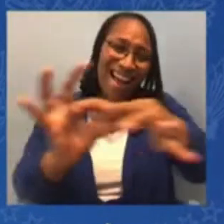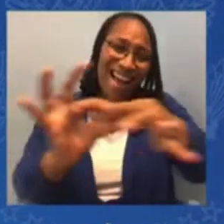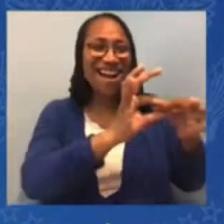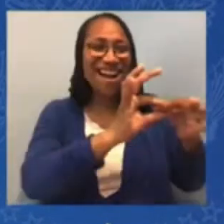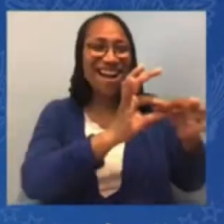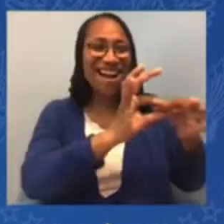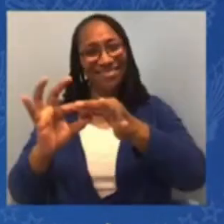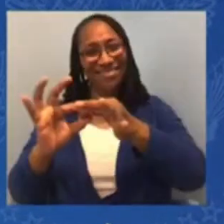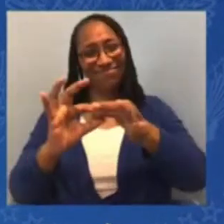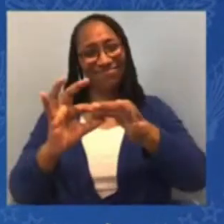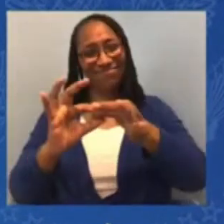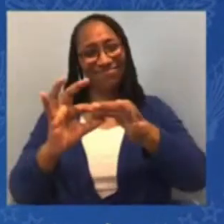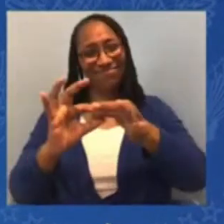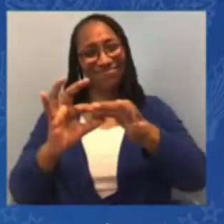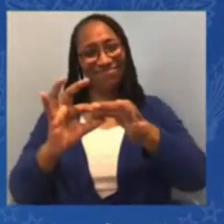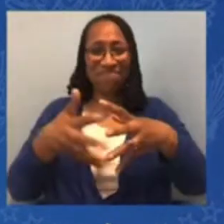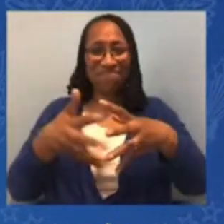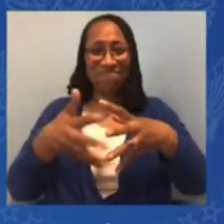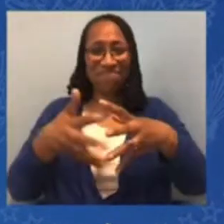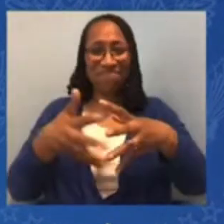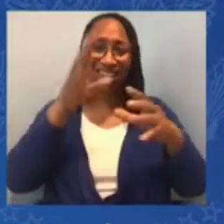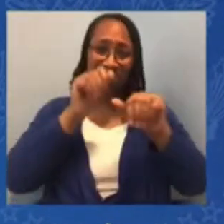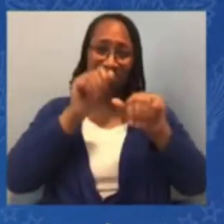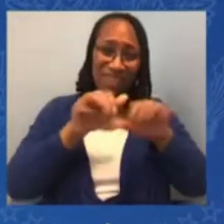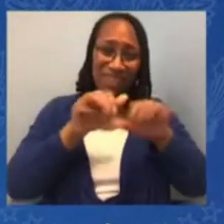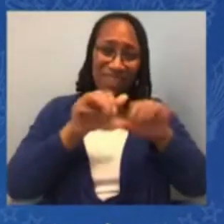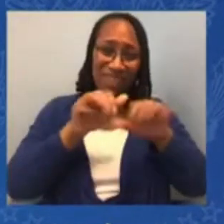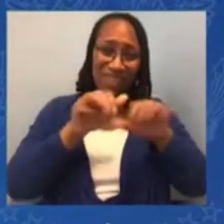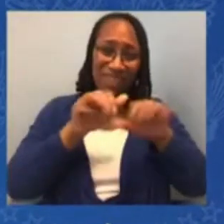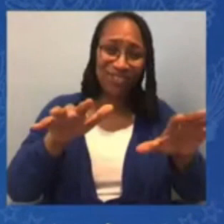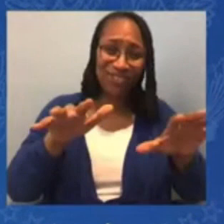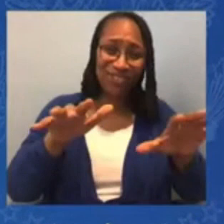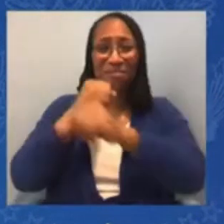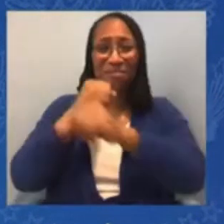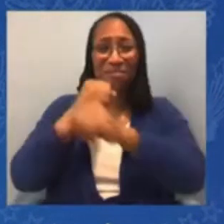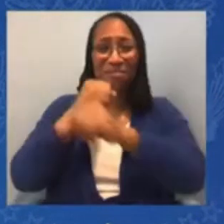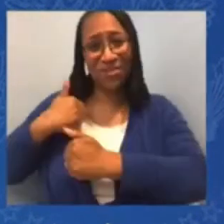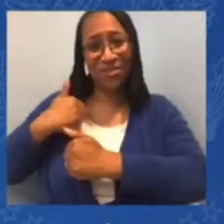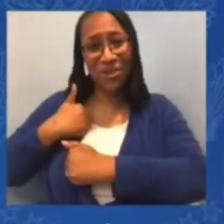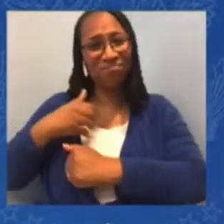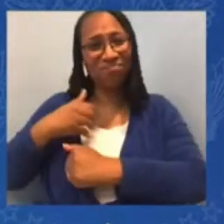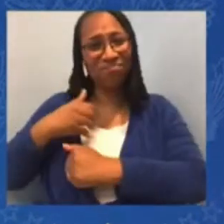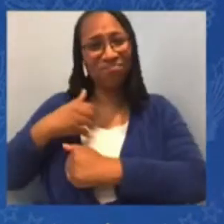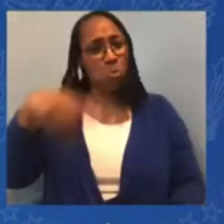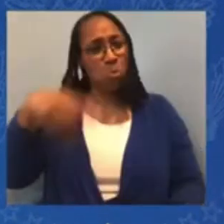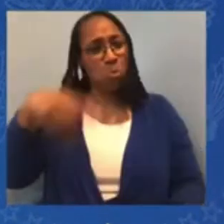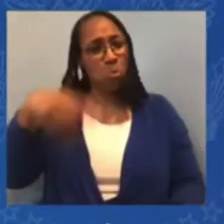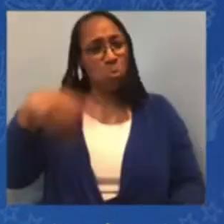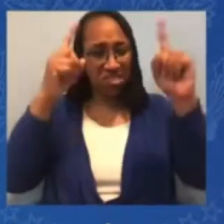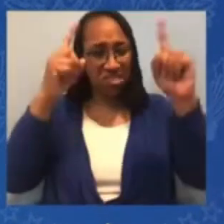get this done. Thank you, thank you, thank you. I mean it. Thank you.